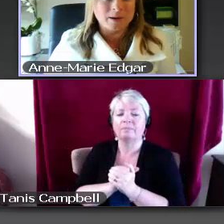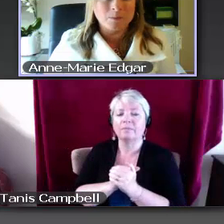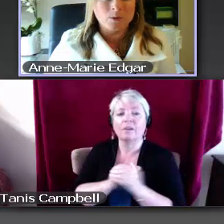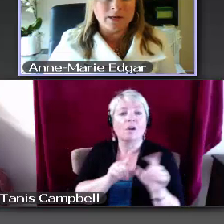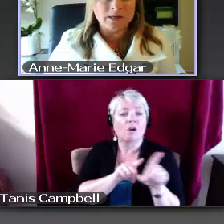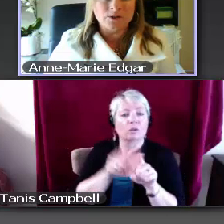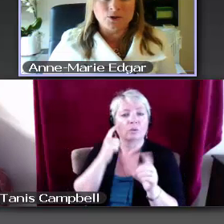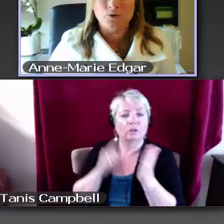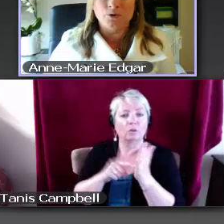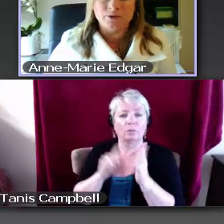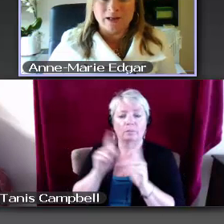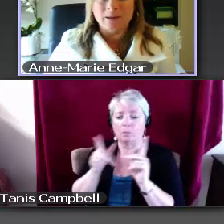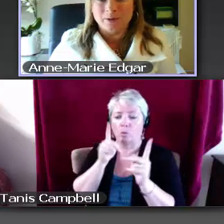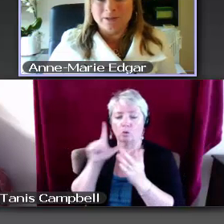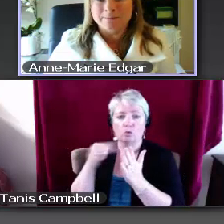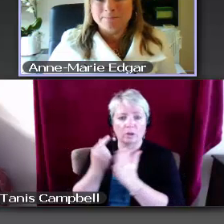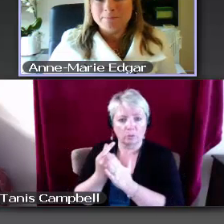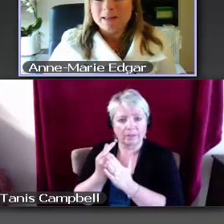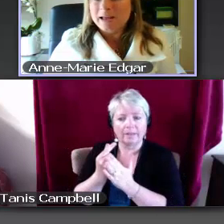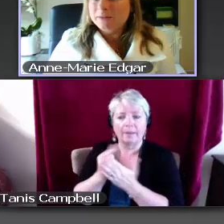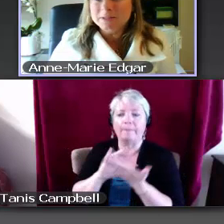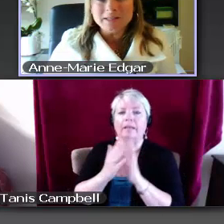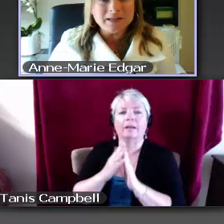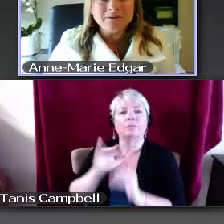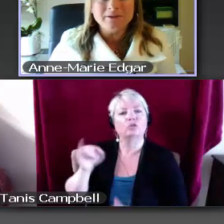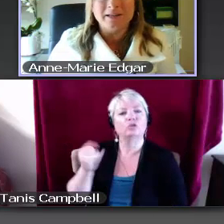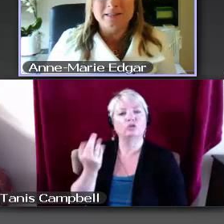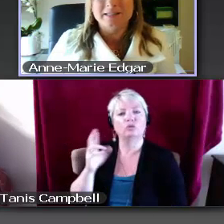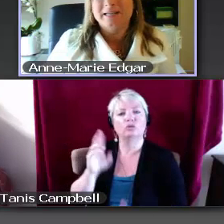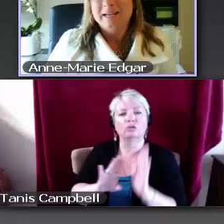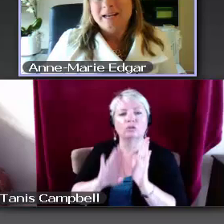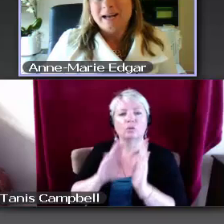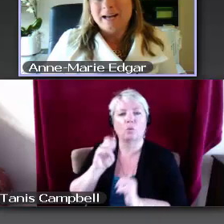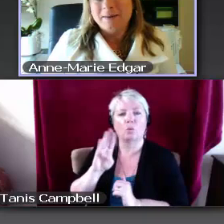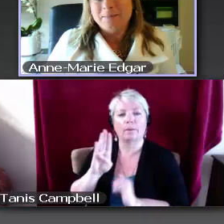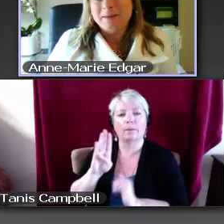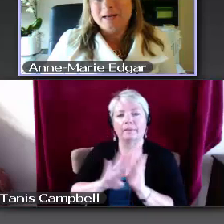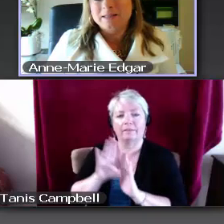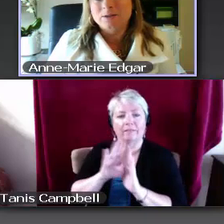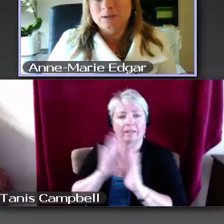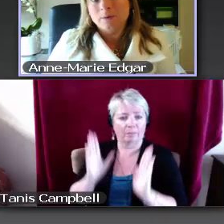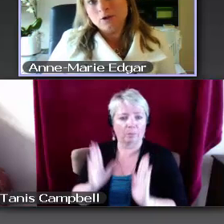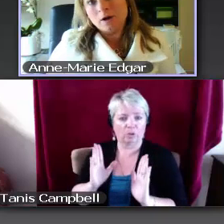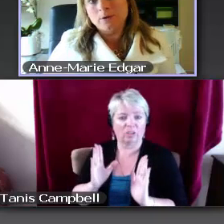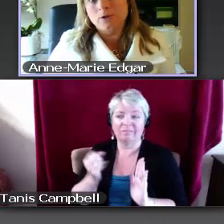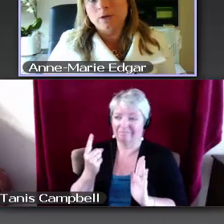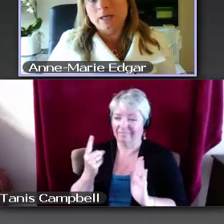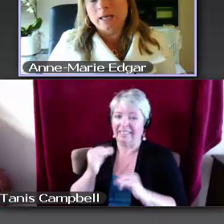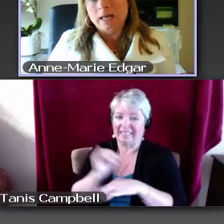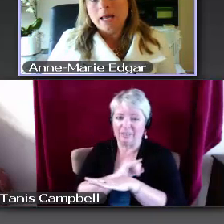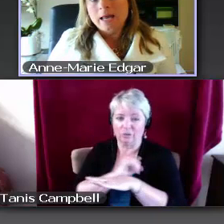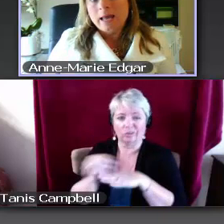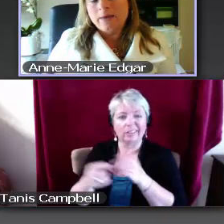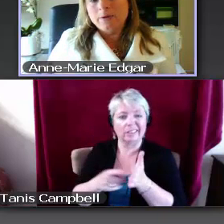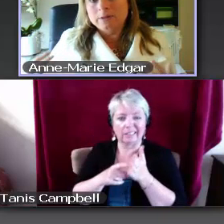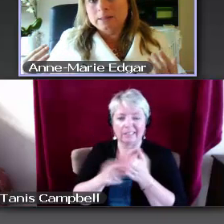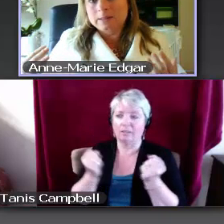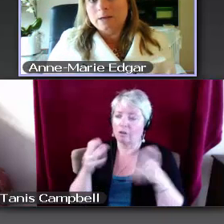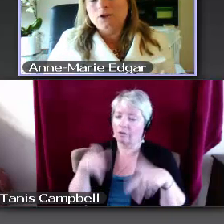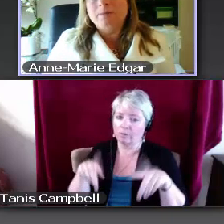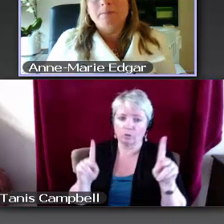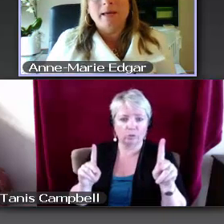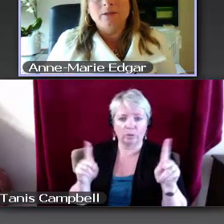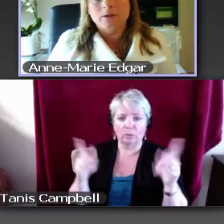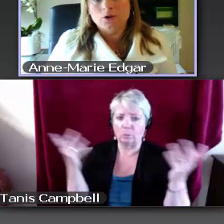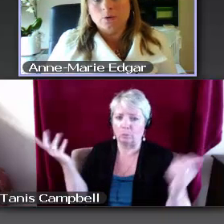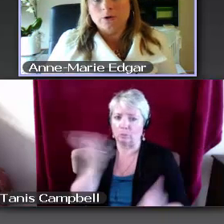are becoming employed as junior developers. And there's a need for this because there's so much opportunity and there's